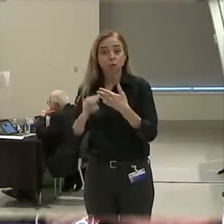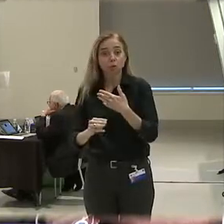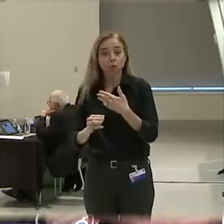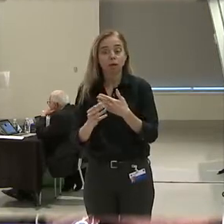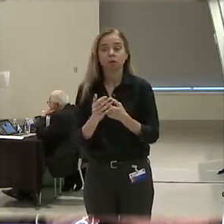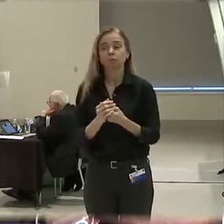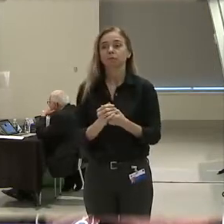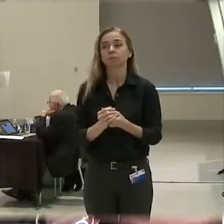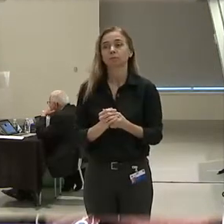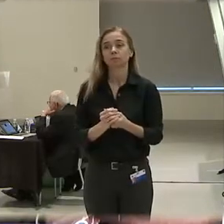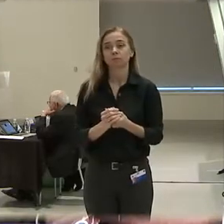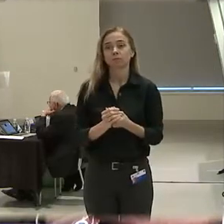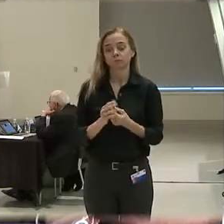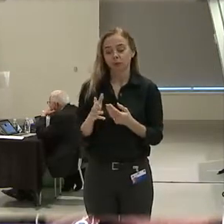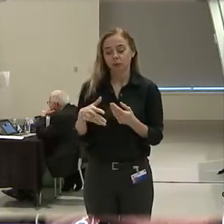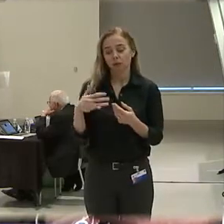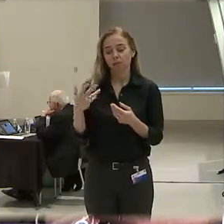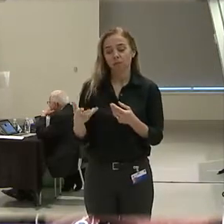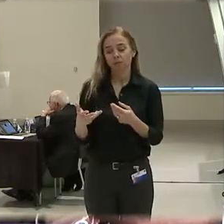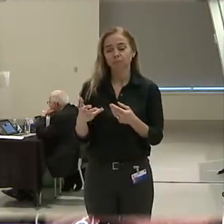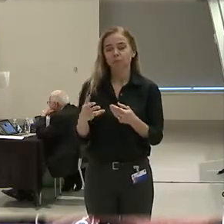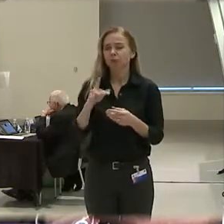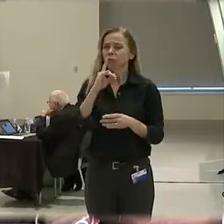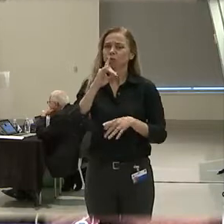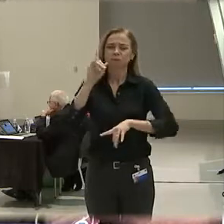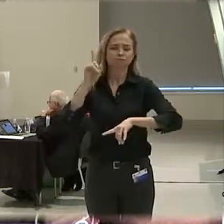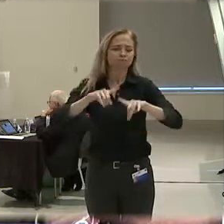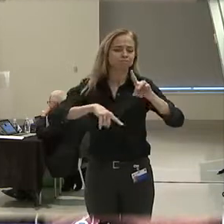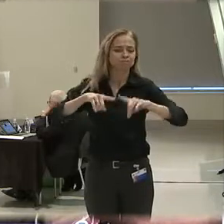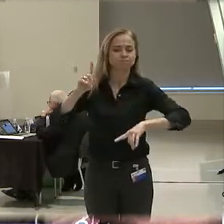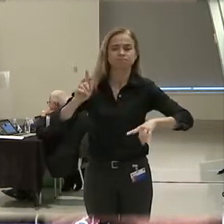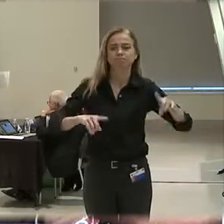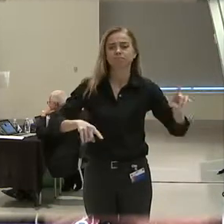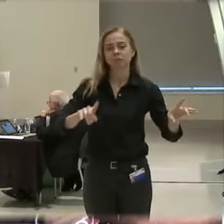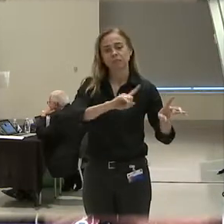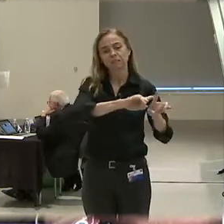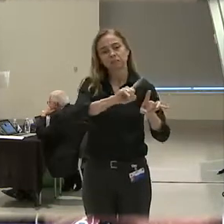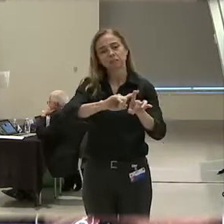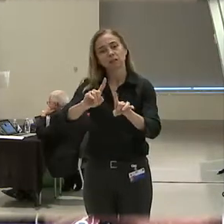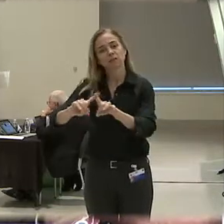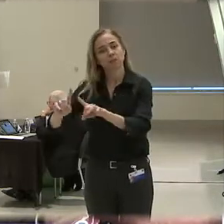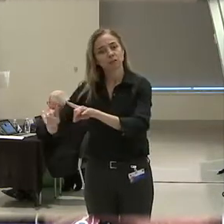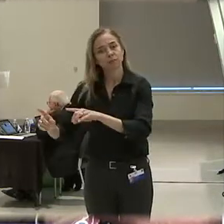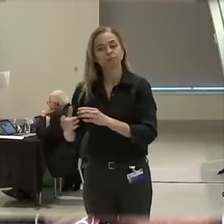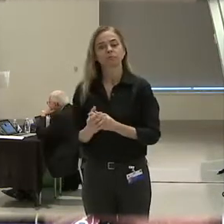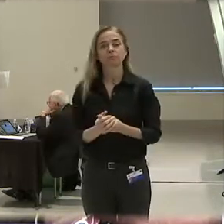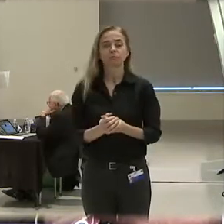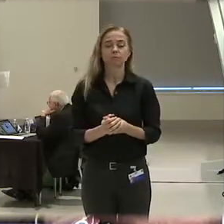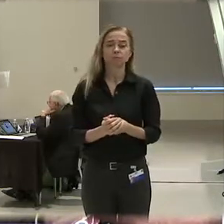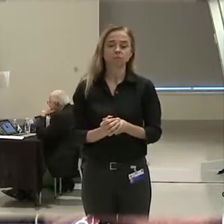do a whole range of things, and it does a couple of things.